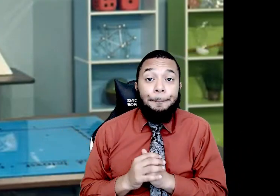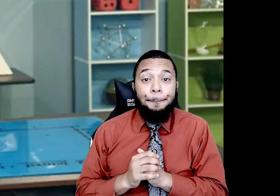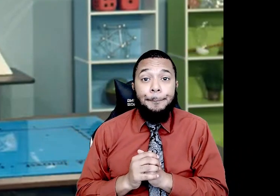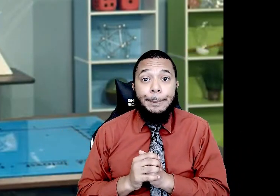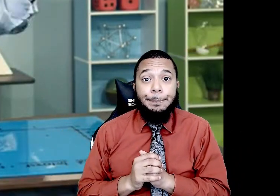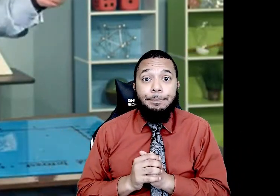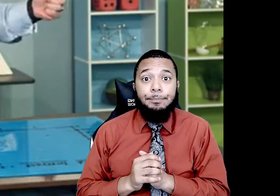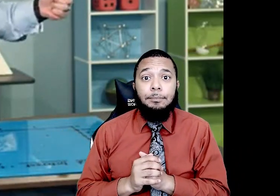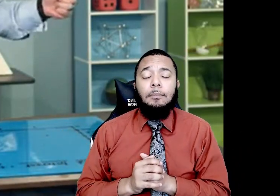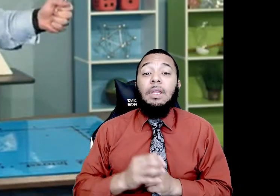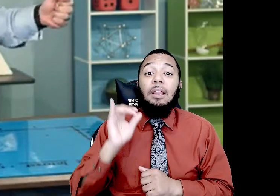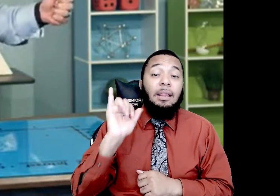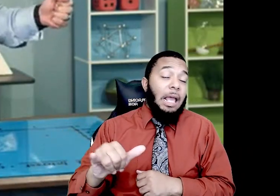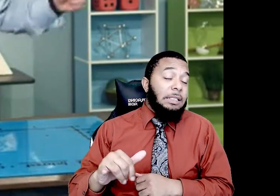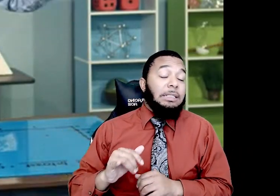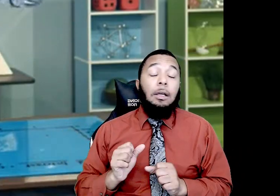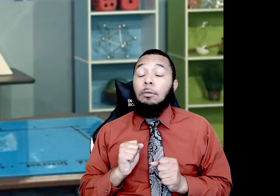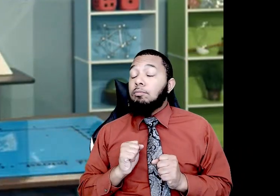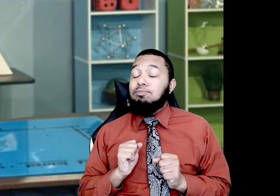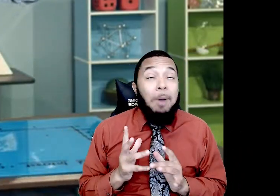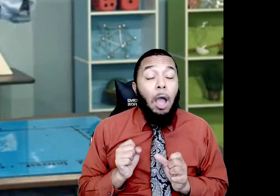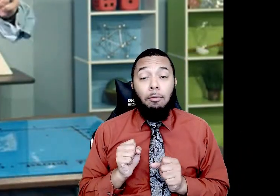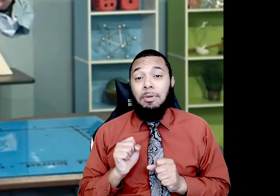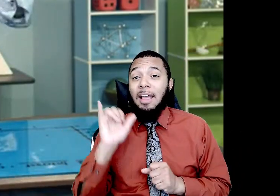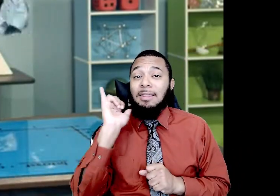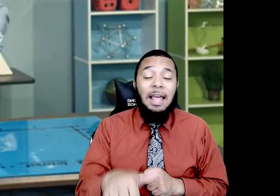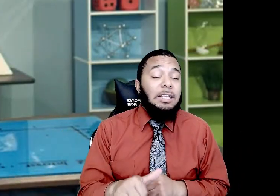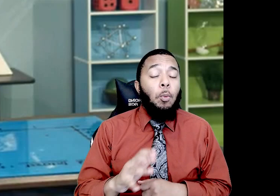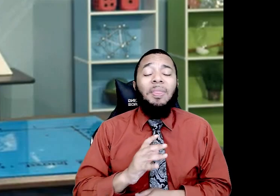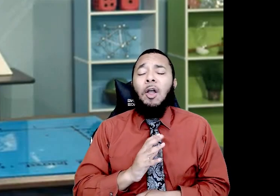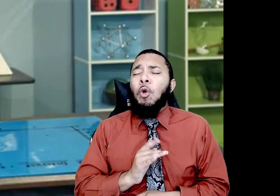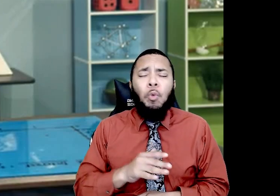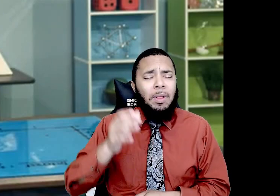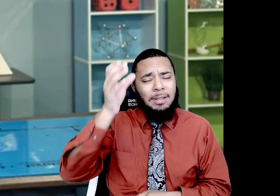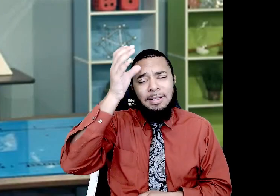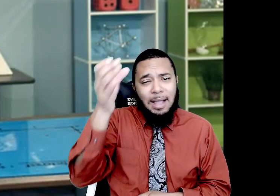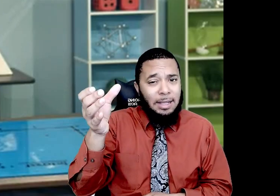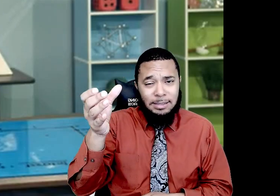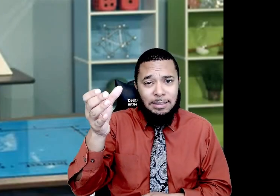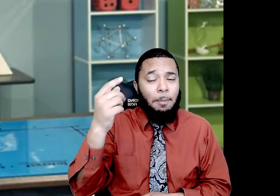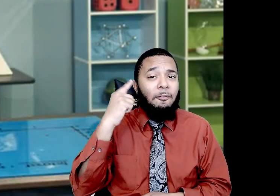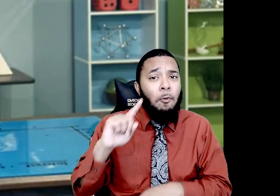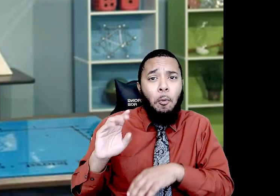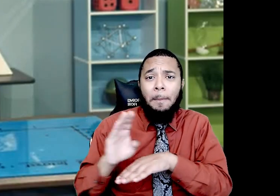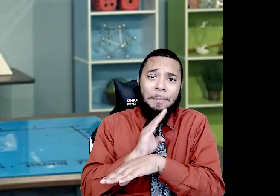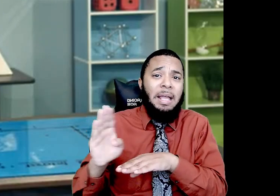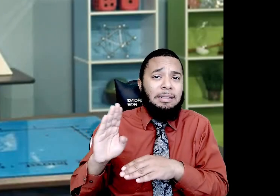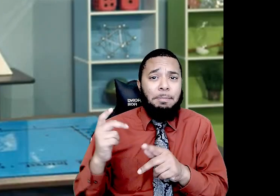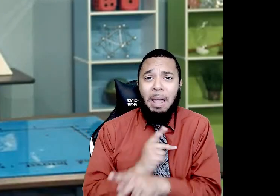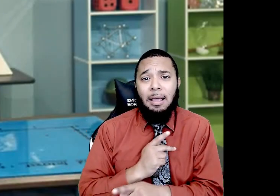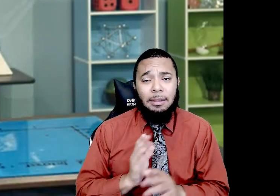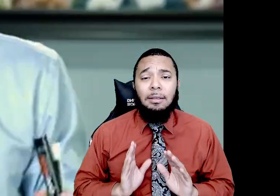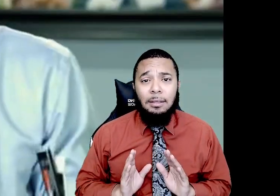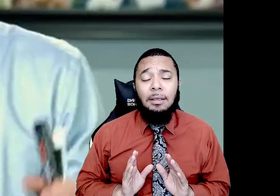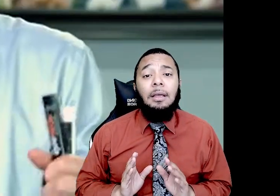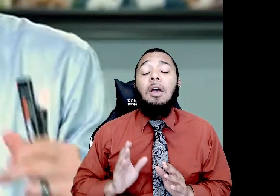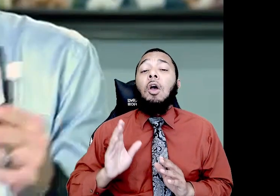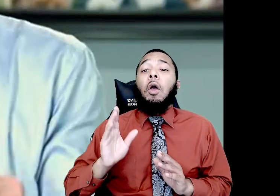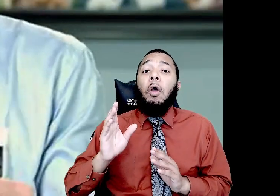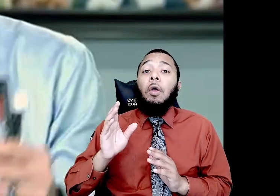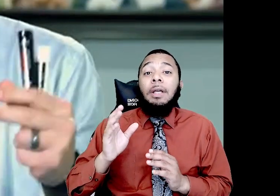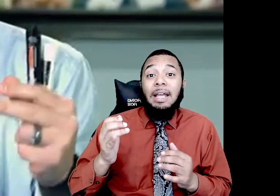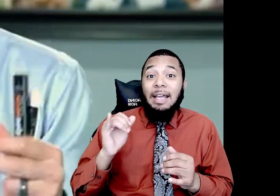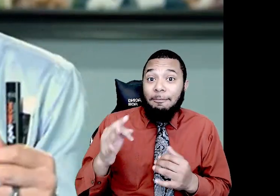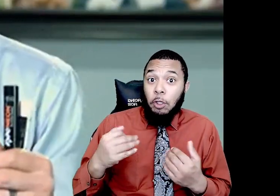This is like absolutely amazing, and one of the coolest concepts in business math is that when you